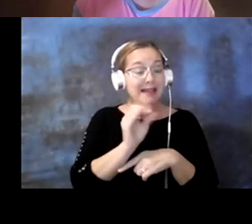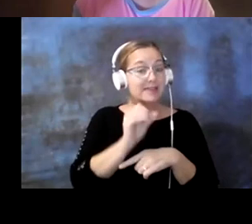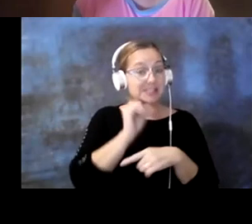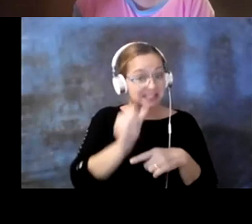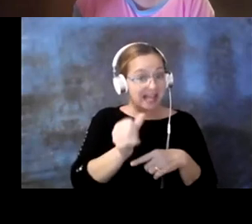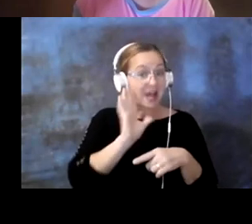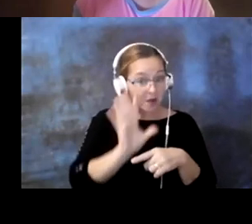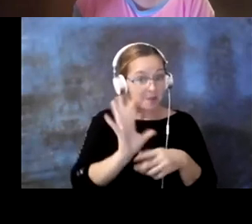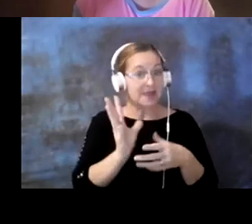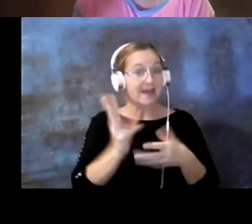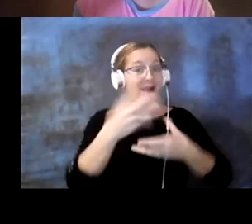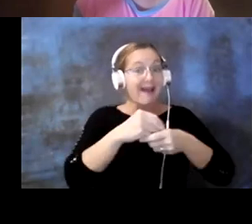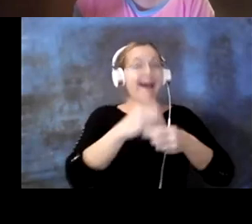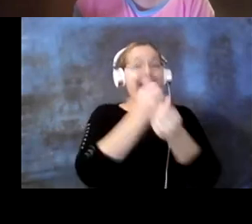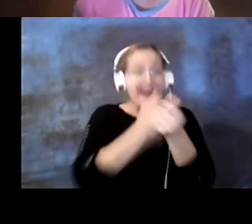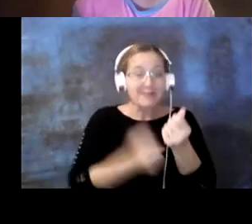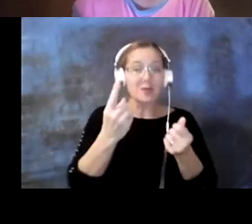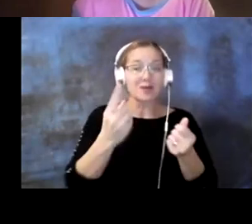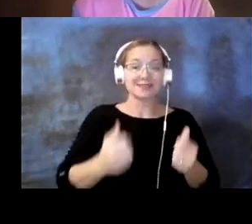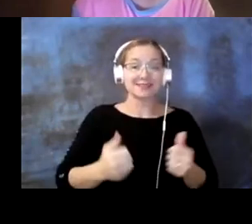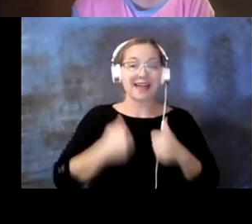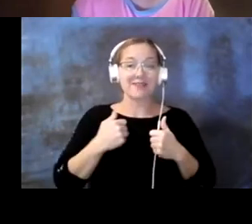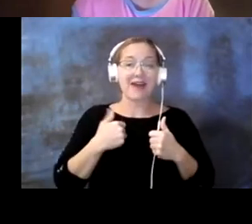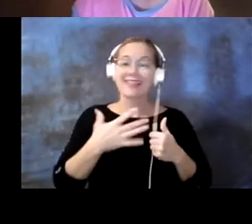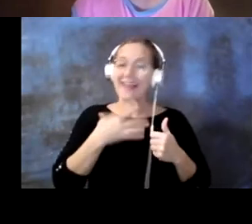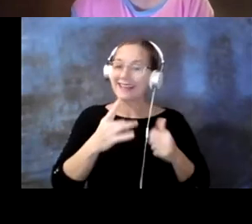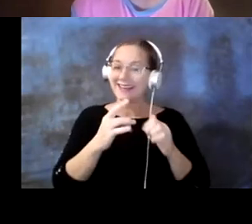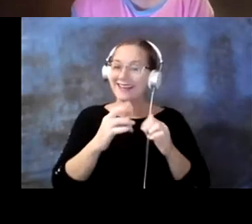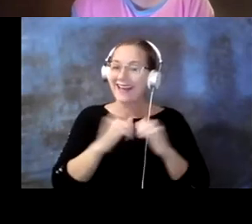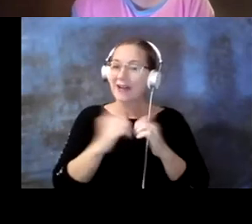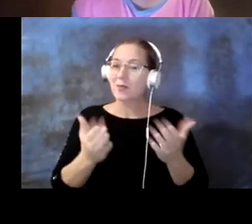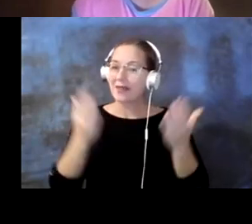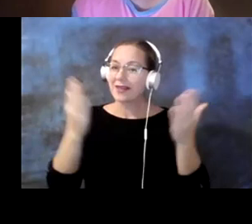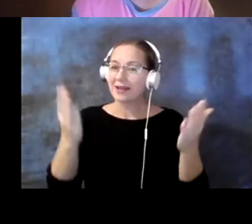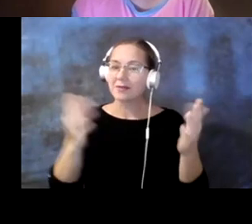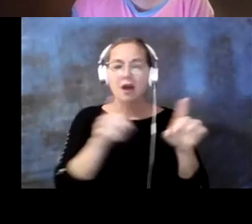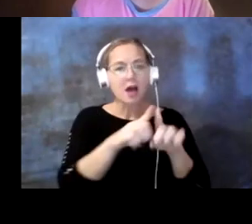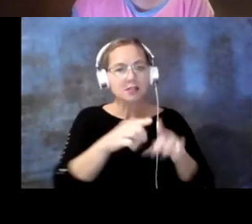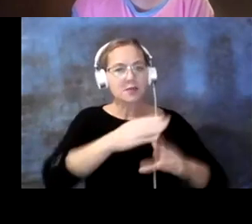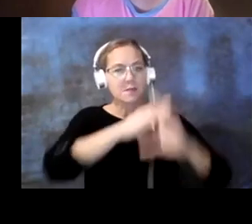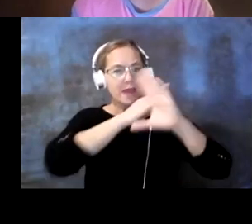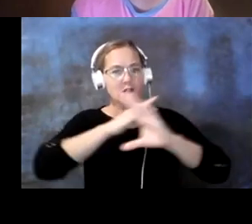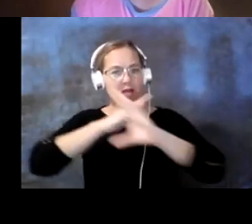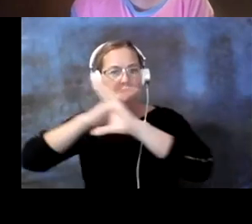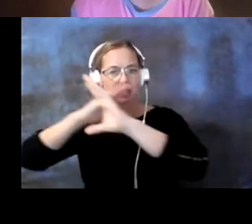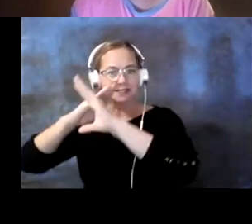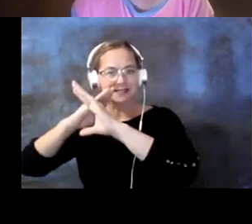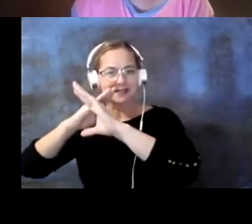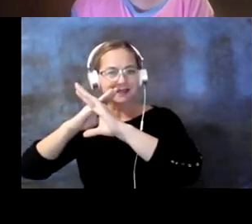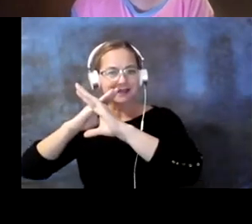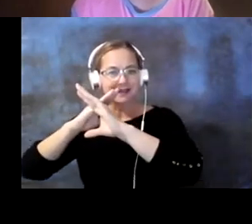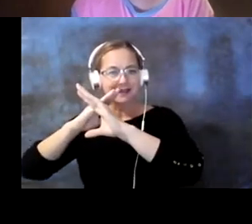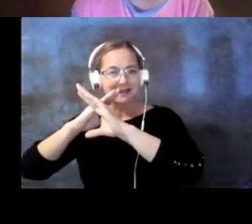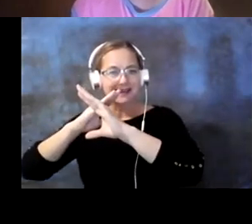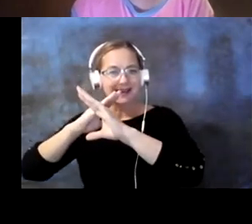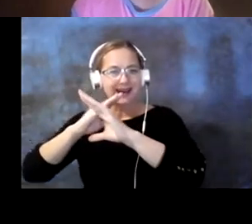a part of everyone's life. So I like how you brought that up, as well as the barriers to getting